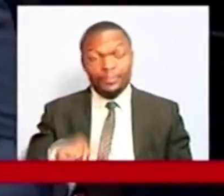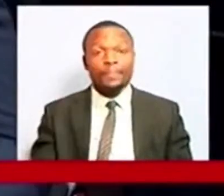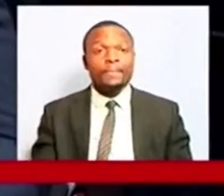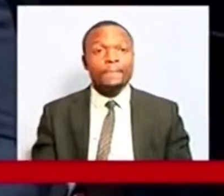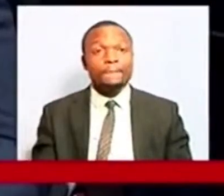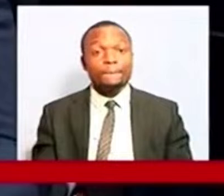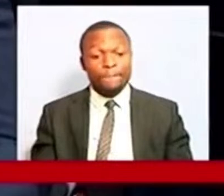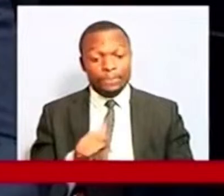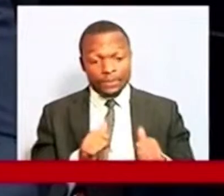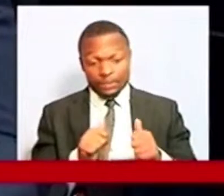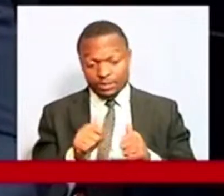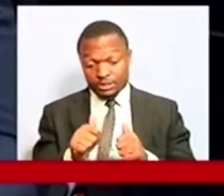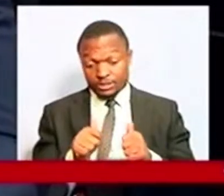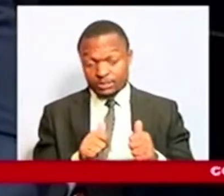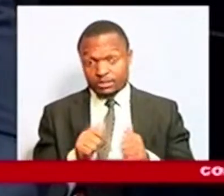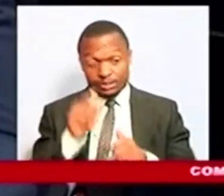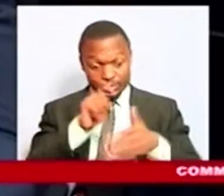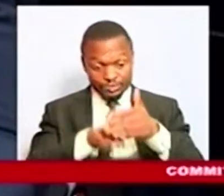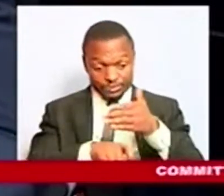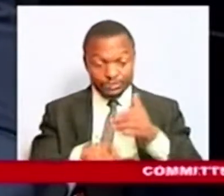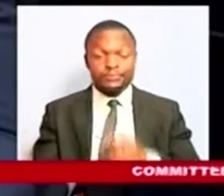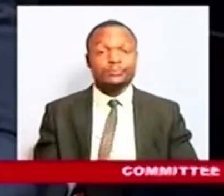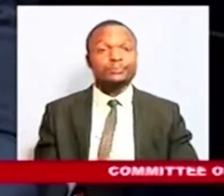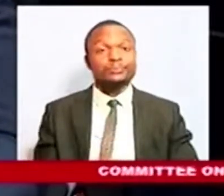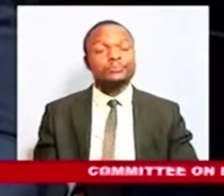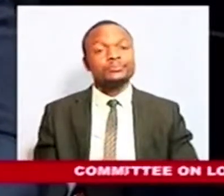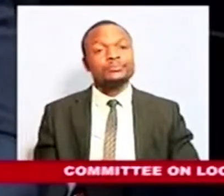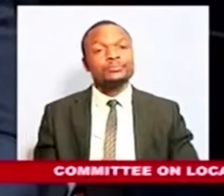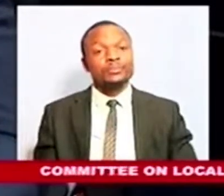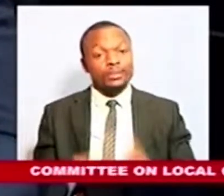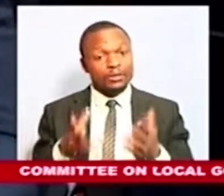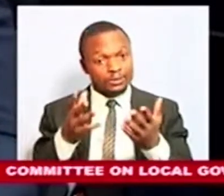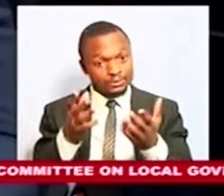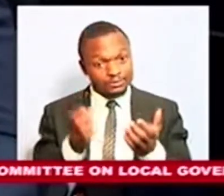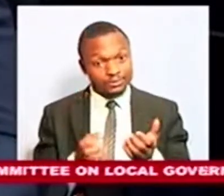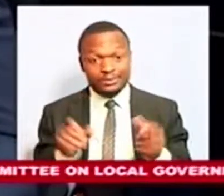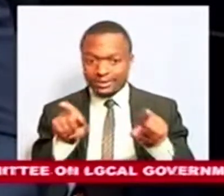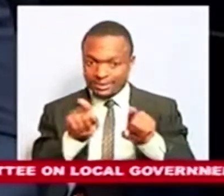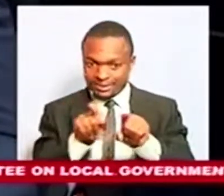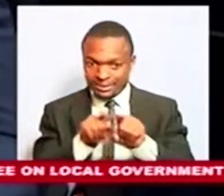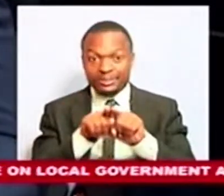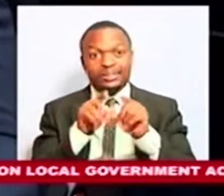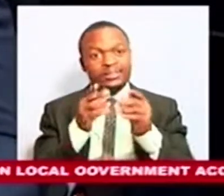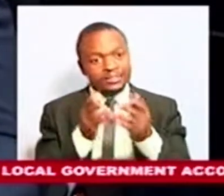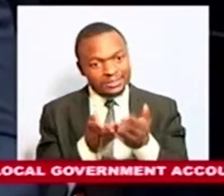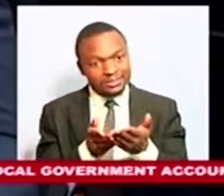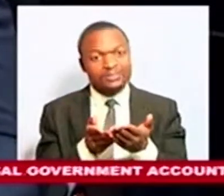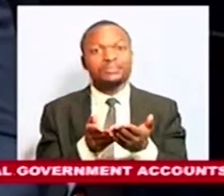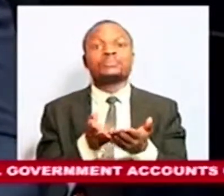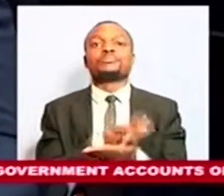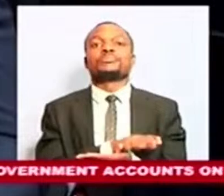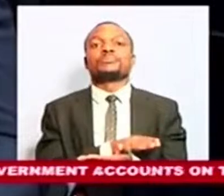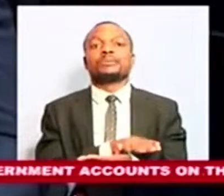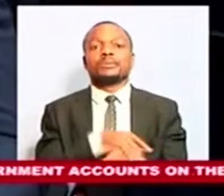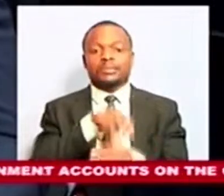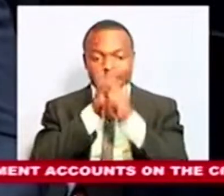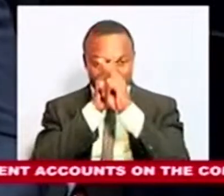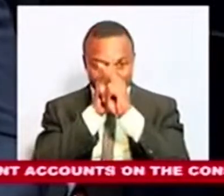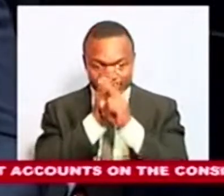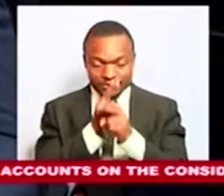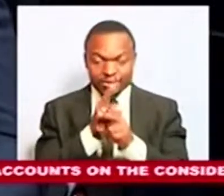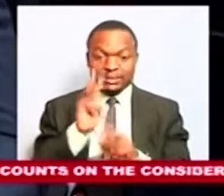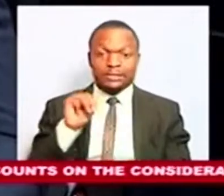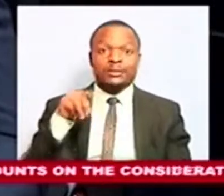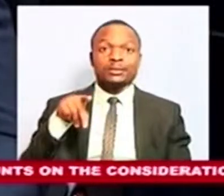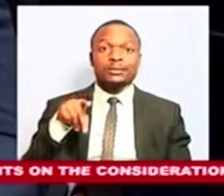the administrative cost, I want to take you to the same page that the Honorable Member was looking